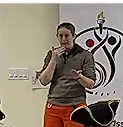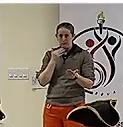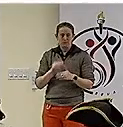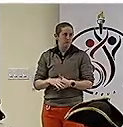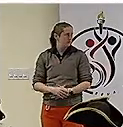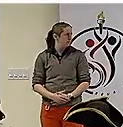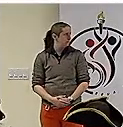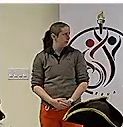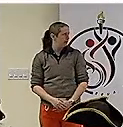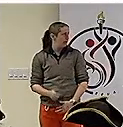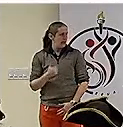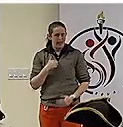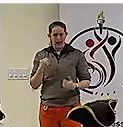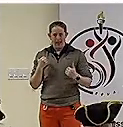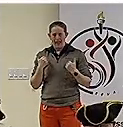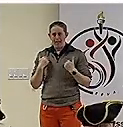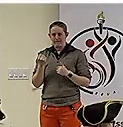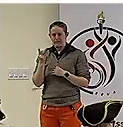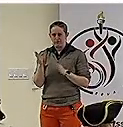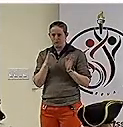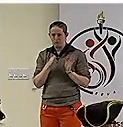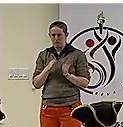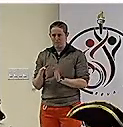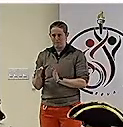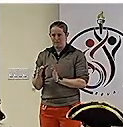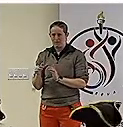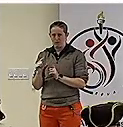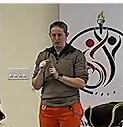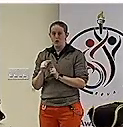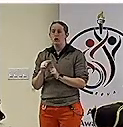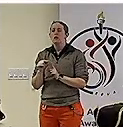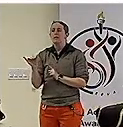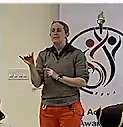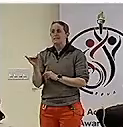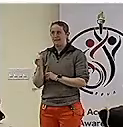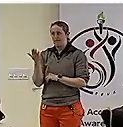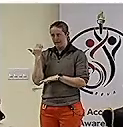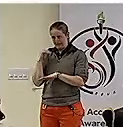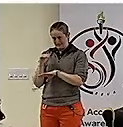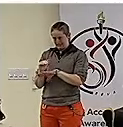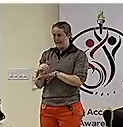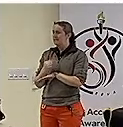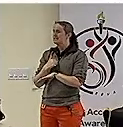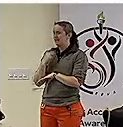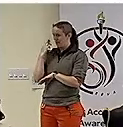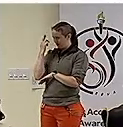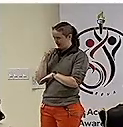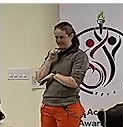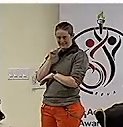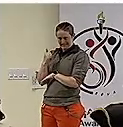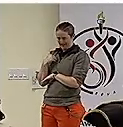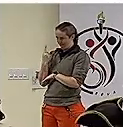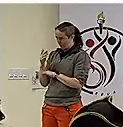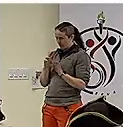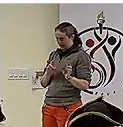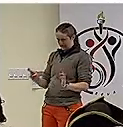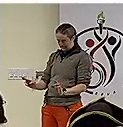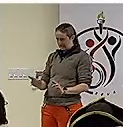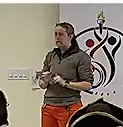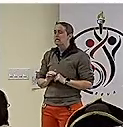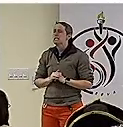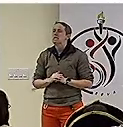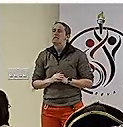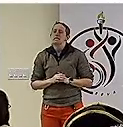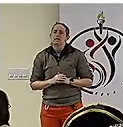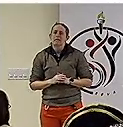I have a few words I prepared also last night because I realized I didn't have a speech prepared, so bear with me. Good